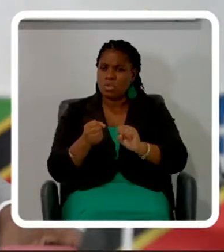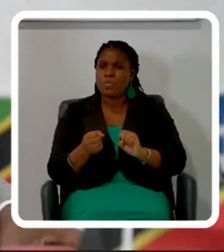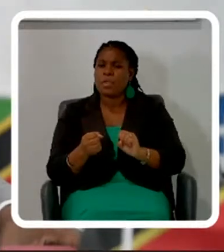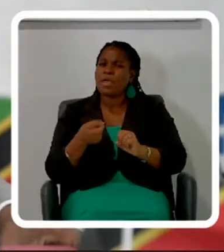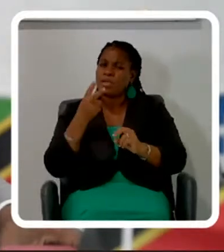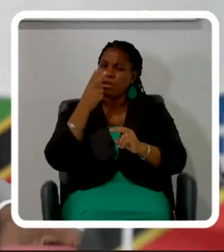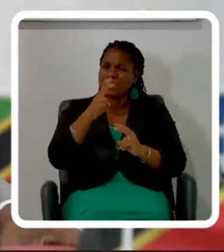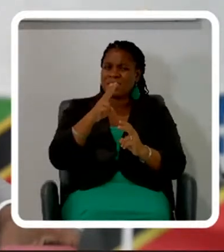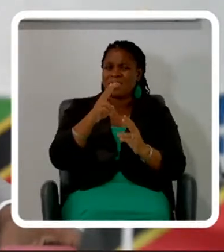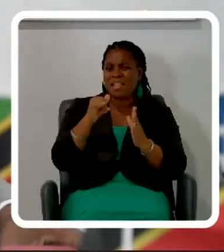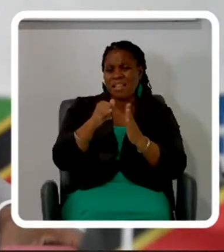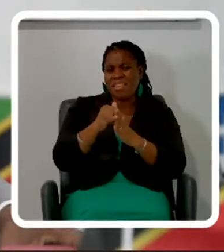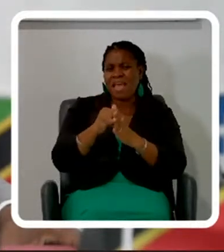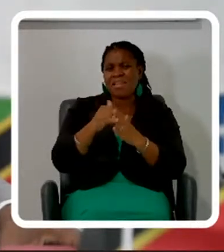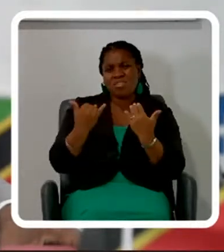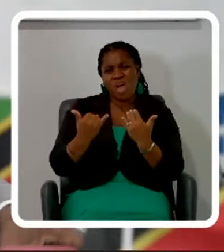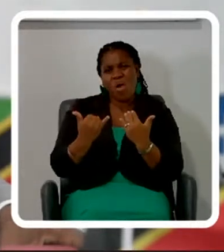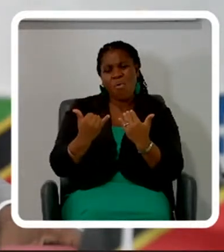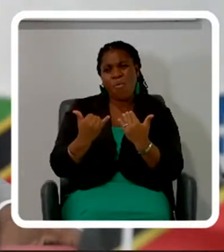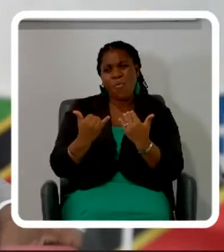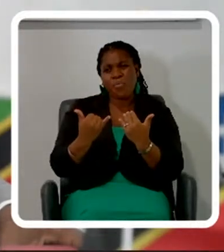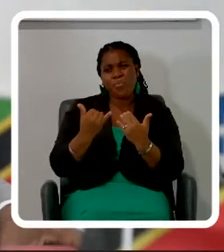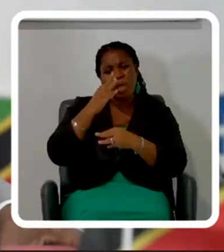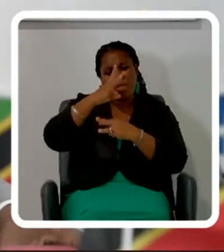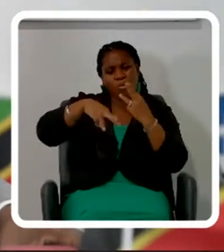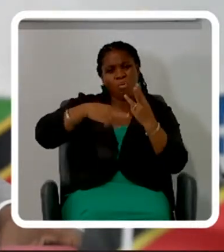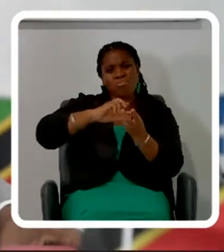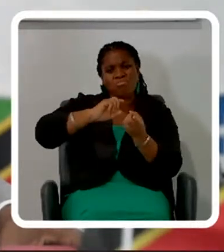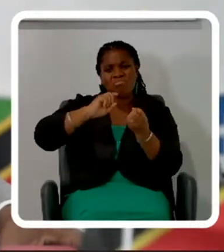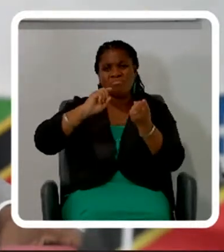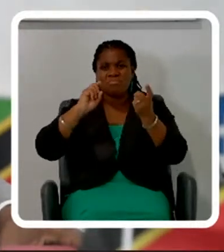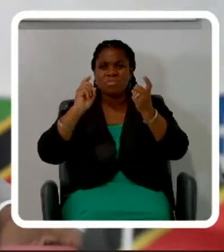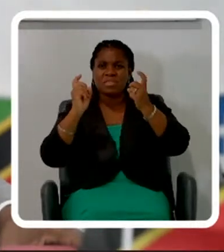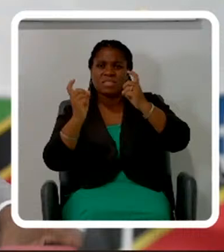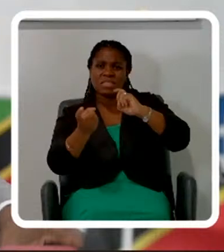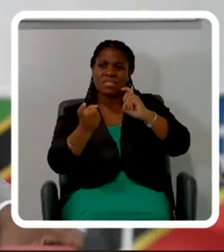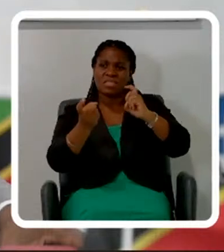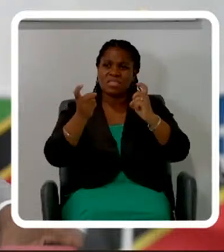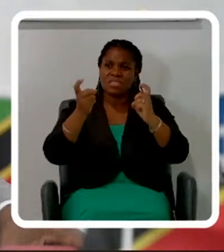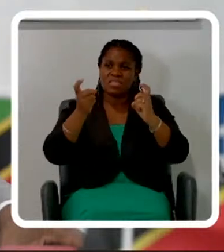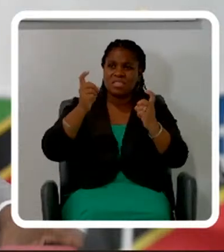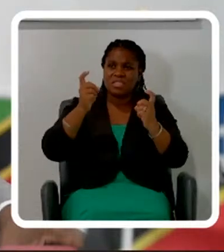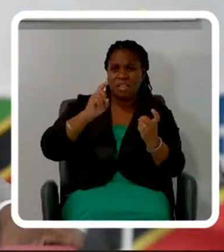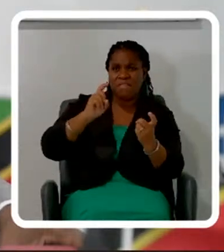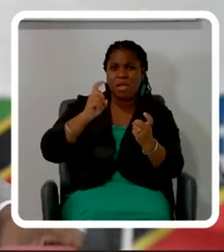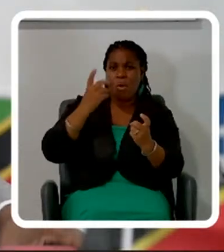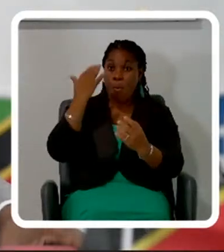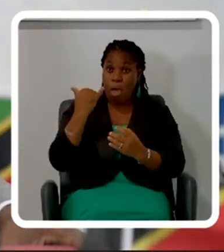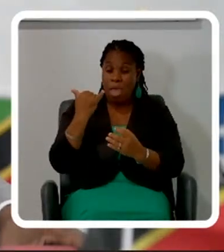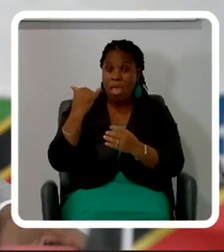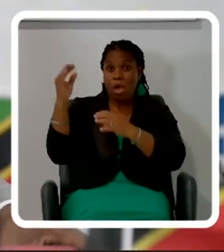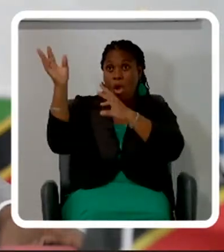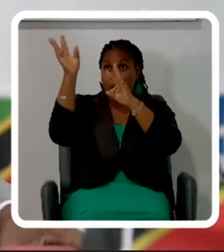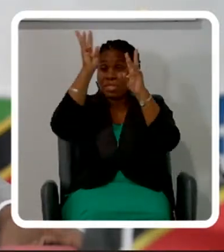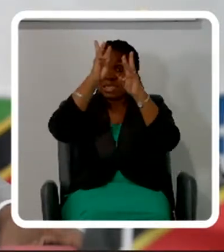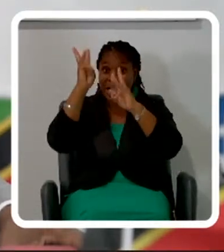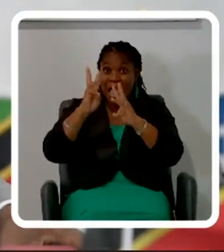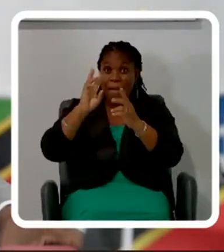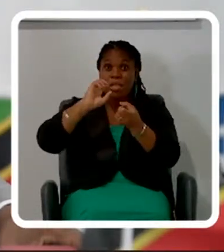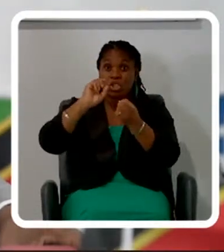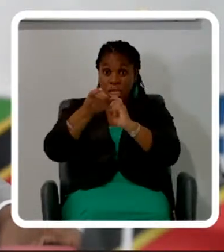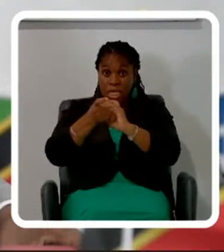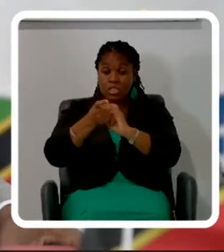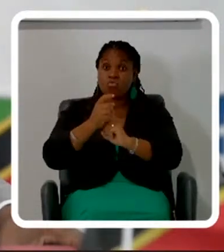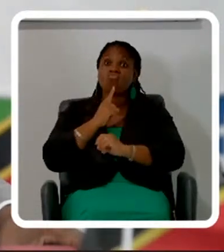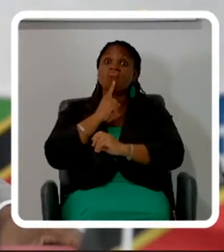is shifting. It is shifting because climate change is real. It is shifting because countries like ours, we